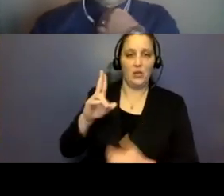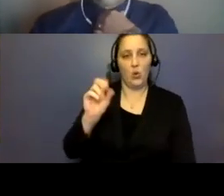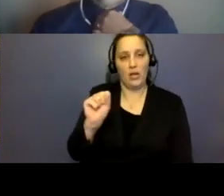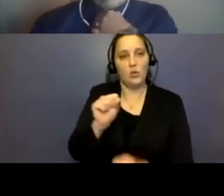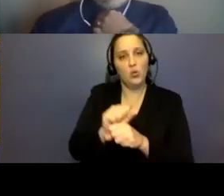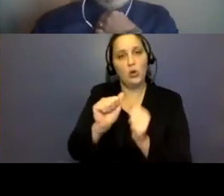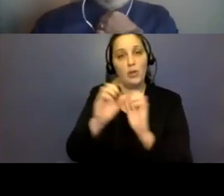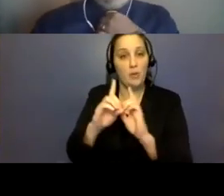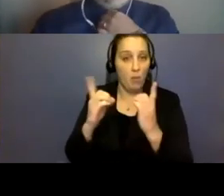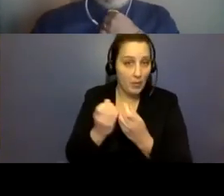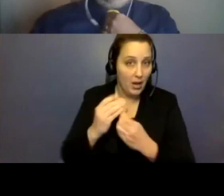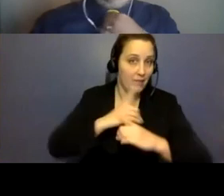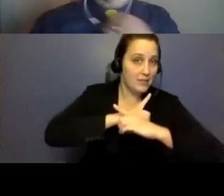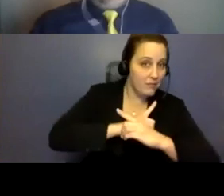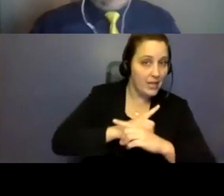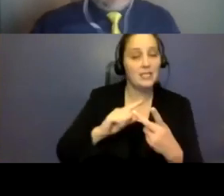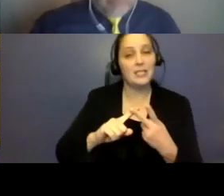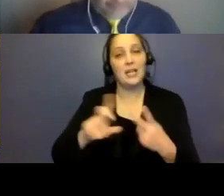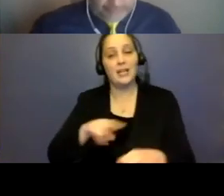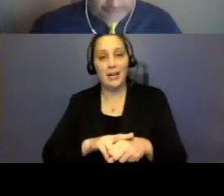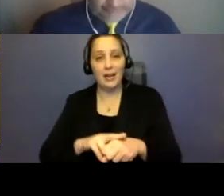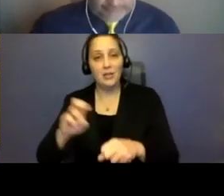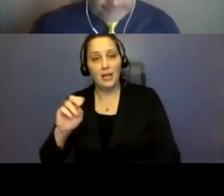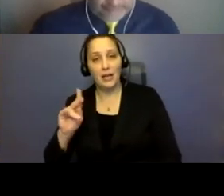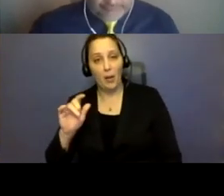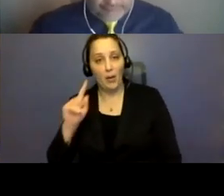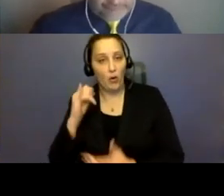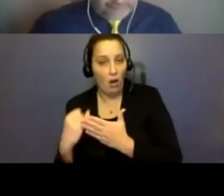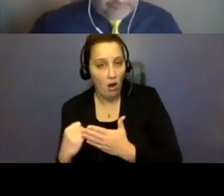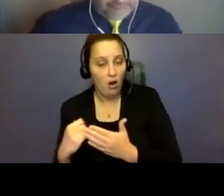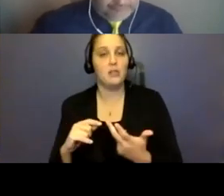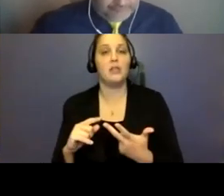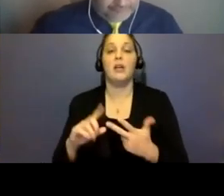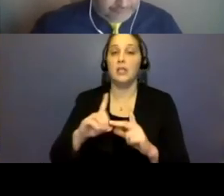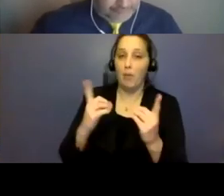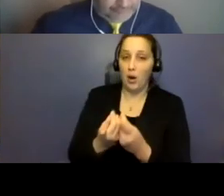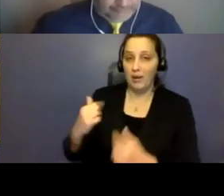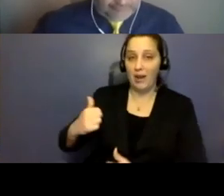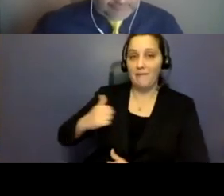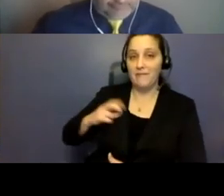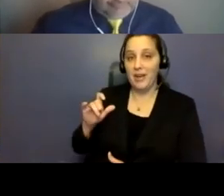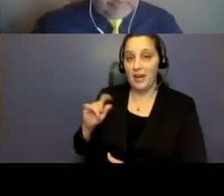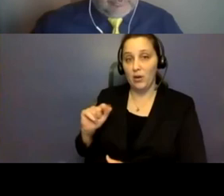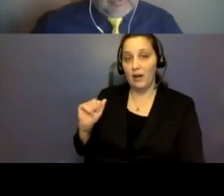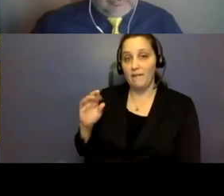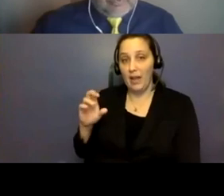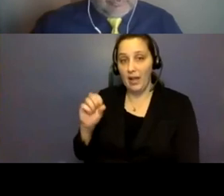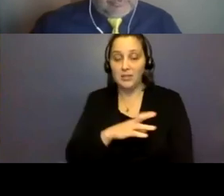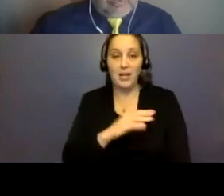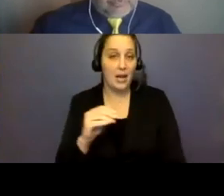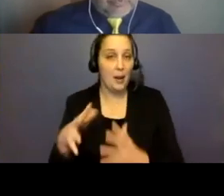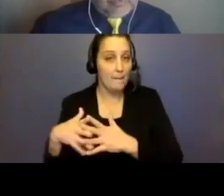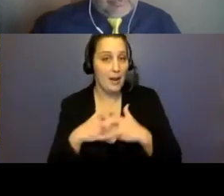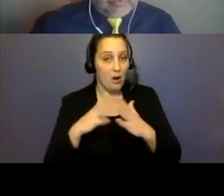the Department of Defense, working with the National Endowment for the Arts, the Department of Veterans Affairs, and Americans for the